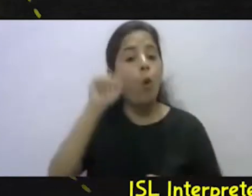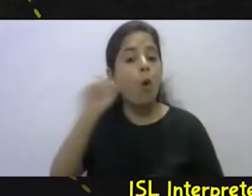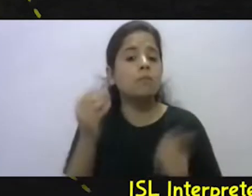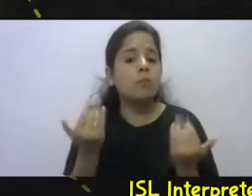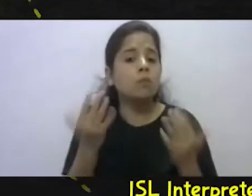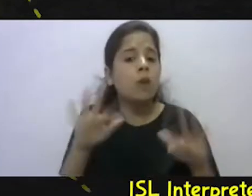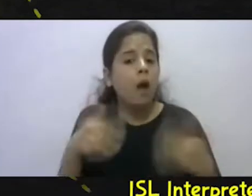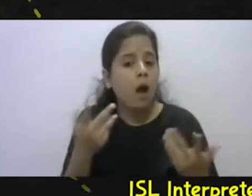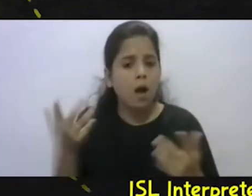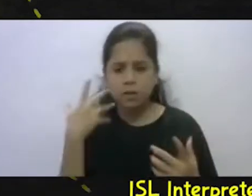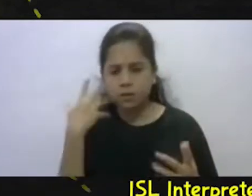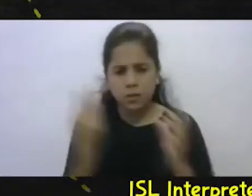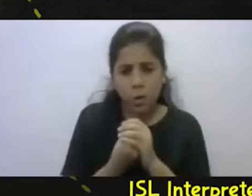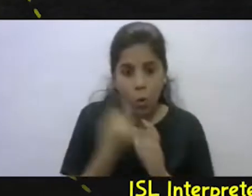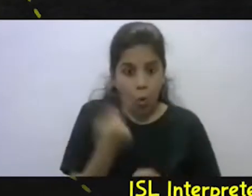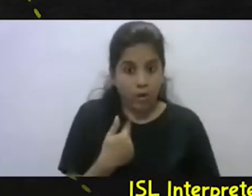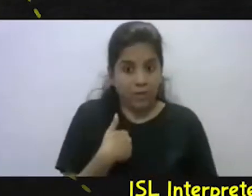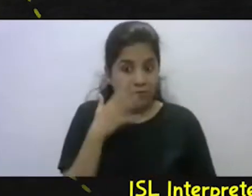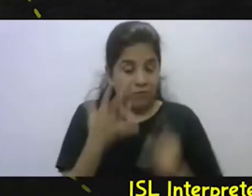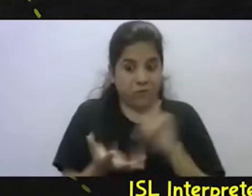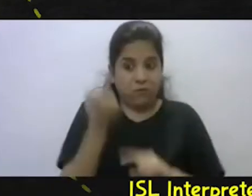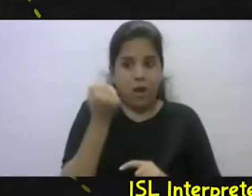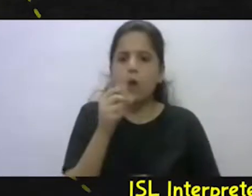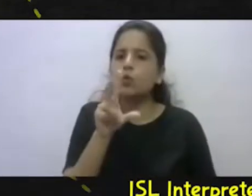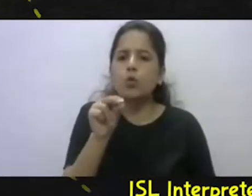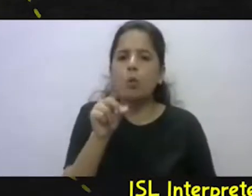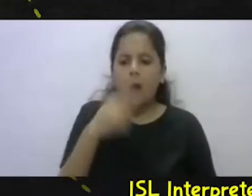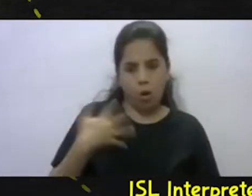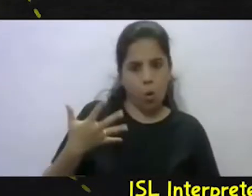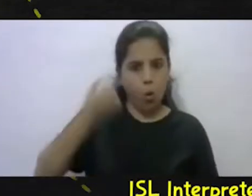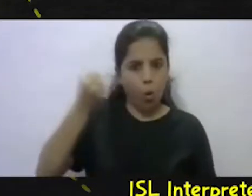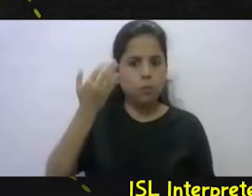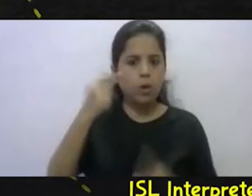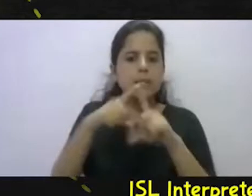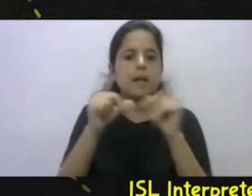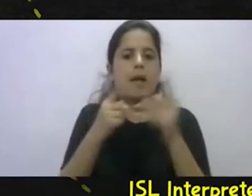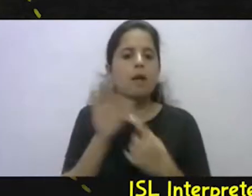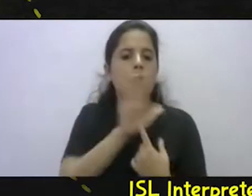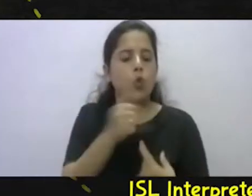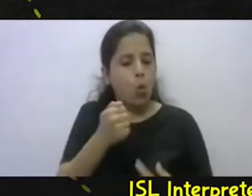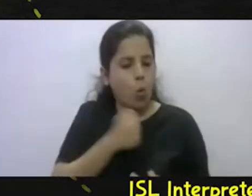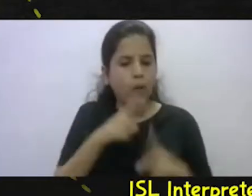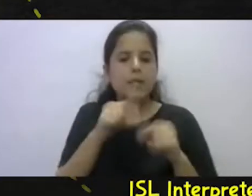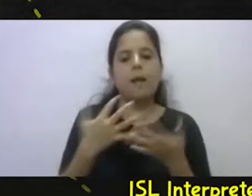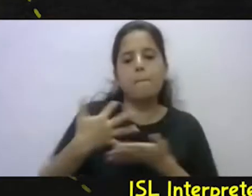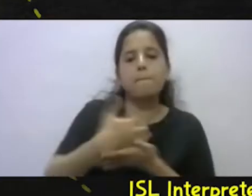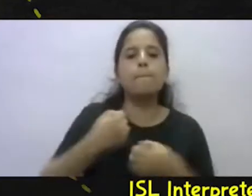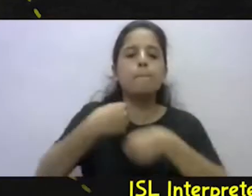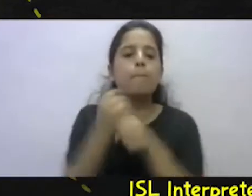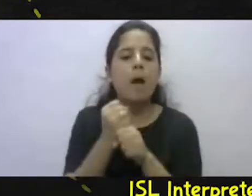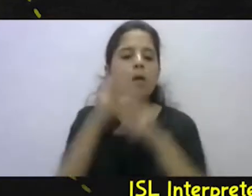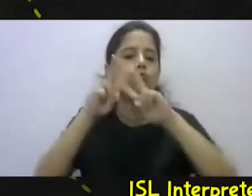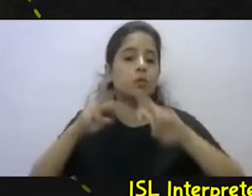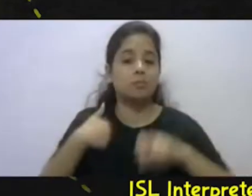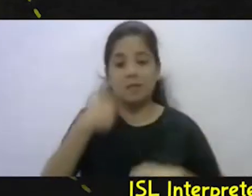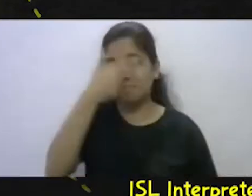they come together not just to find data, but also to take ownership of that data and to create their own data? Well, we're very, very lucky